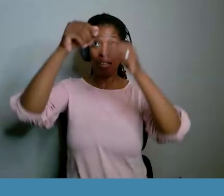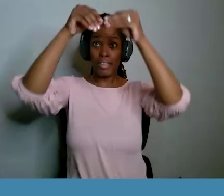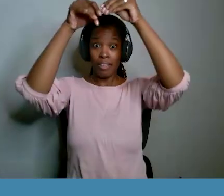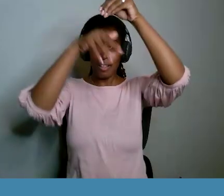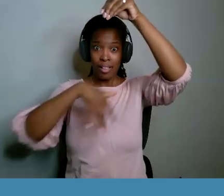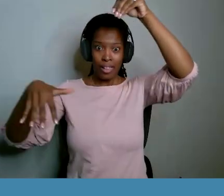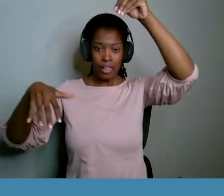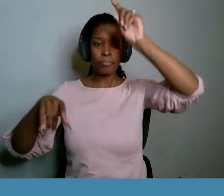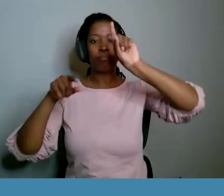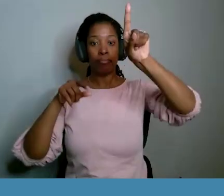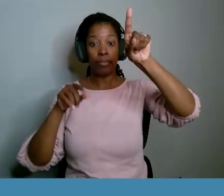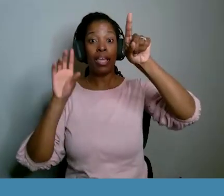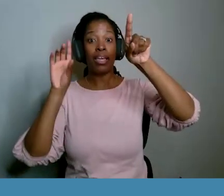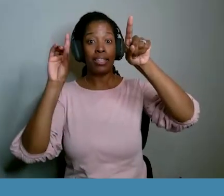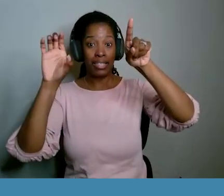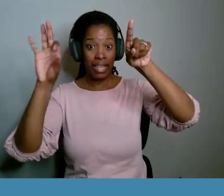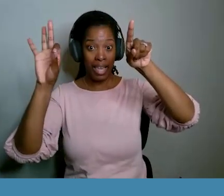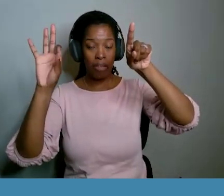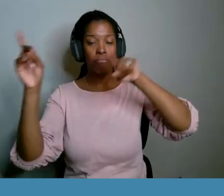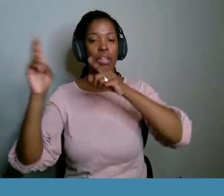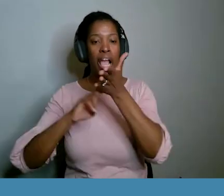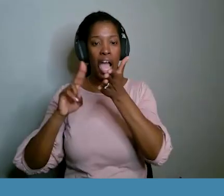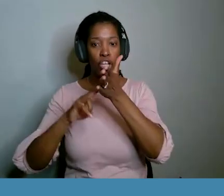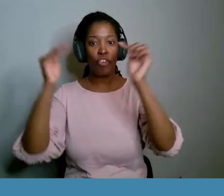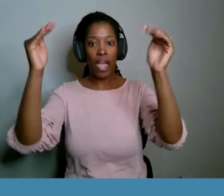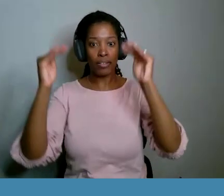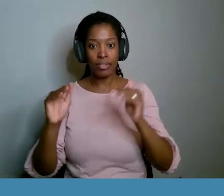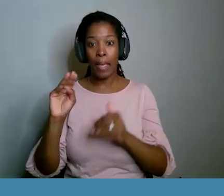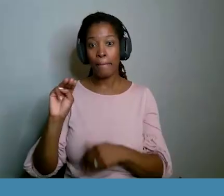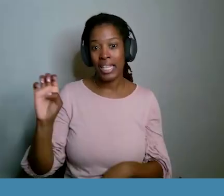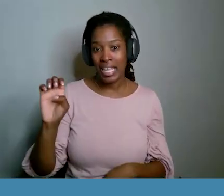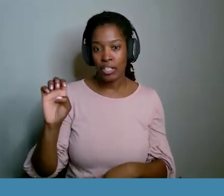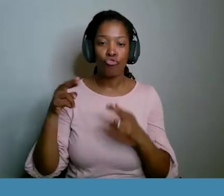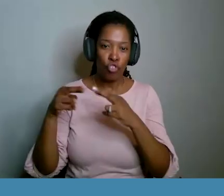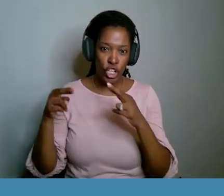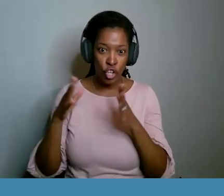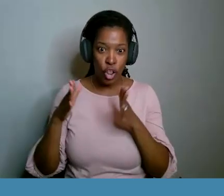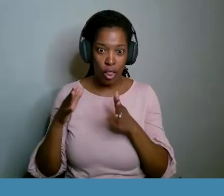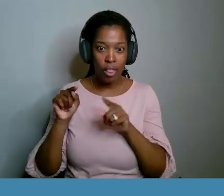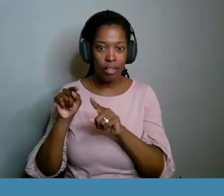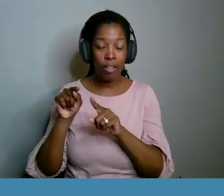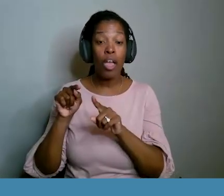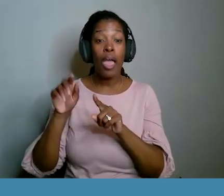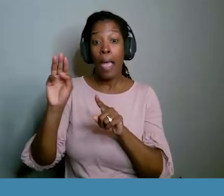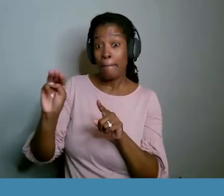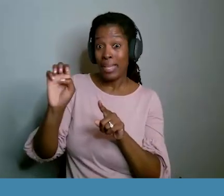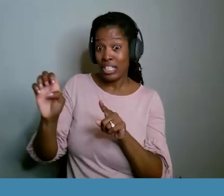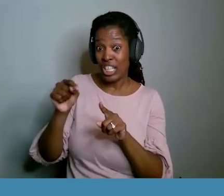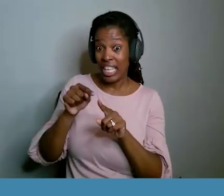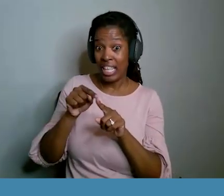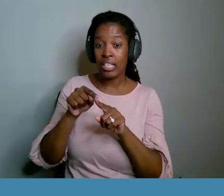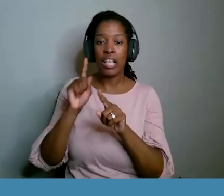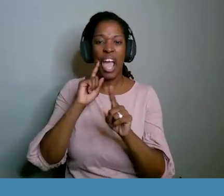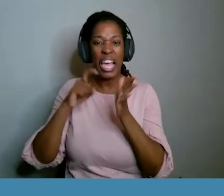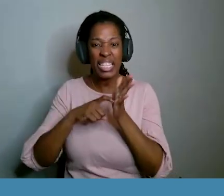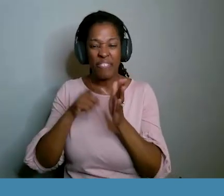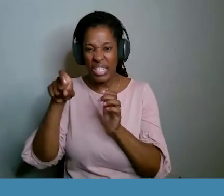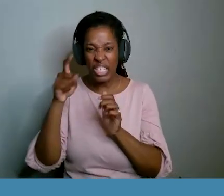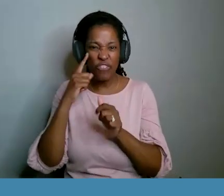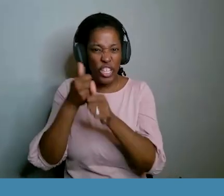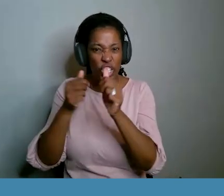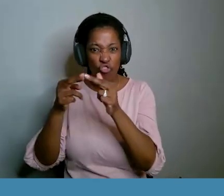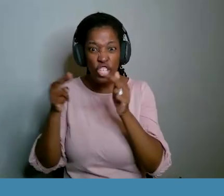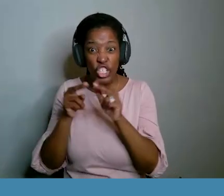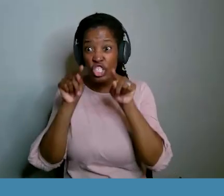they contract the managing entities, which are regional. The managing entities, they identify the needs of each region, and